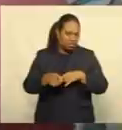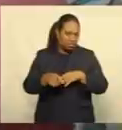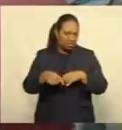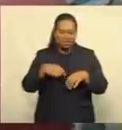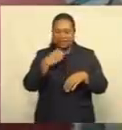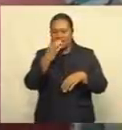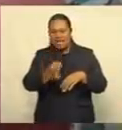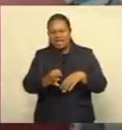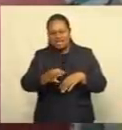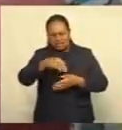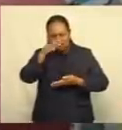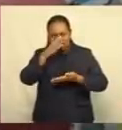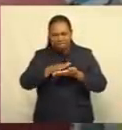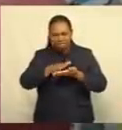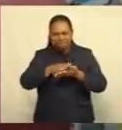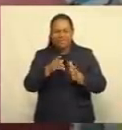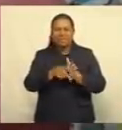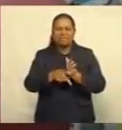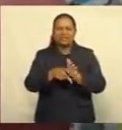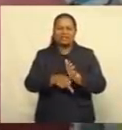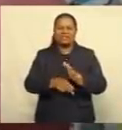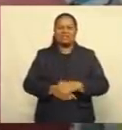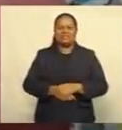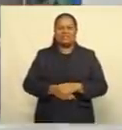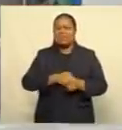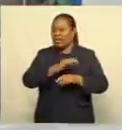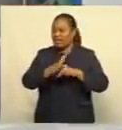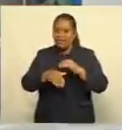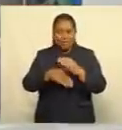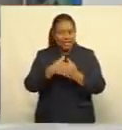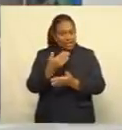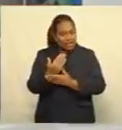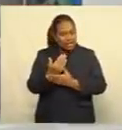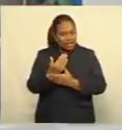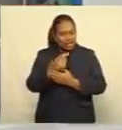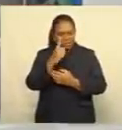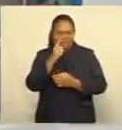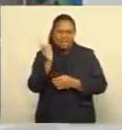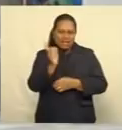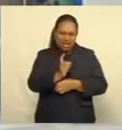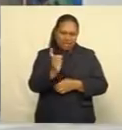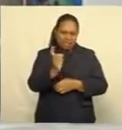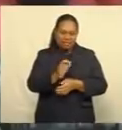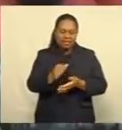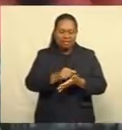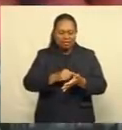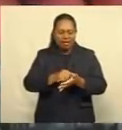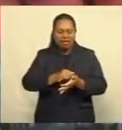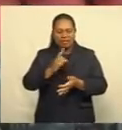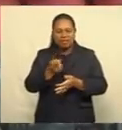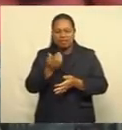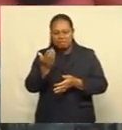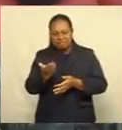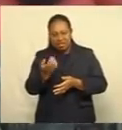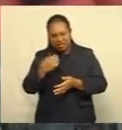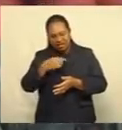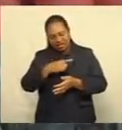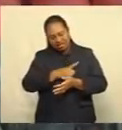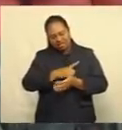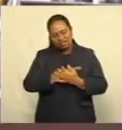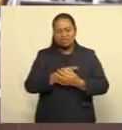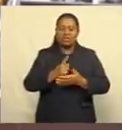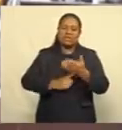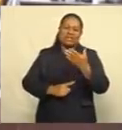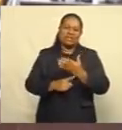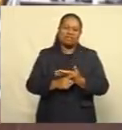discount. Some, our daily customers, like we give them discounts. We have to give. If we don't give, then we lose